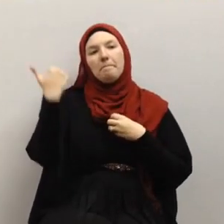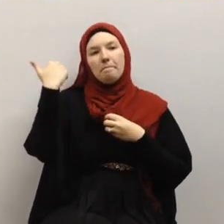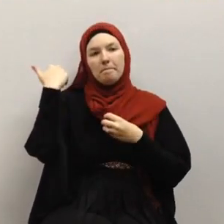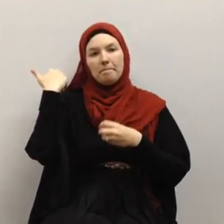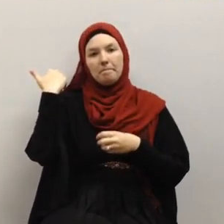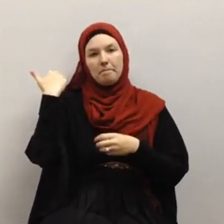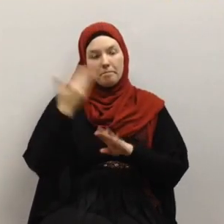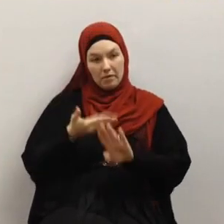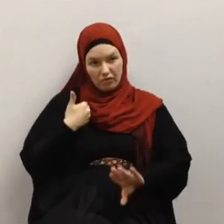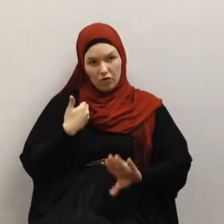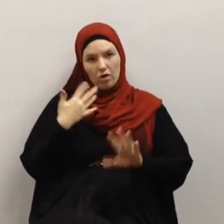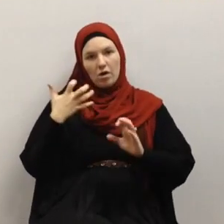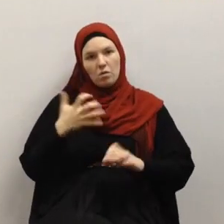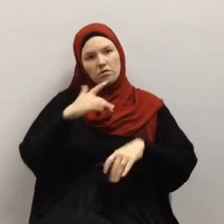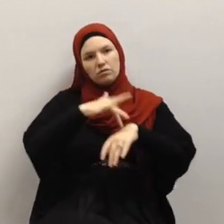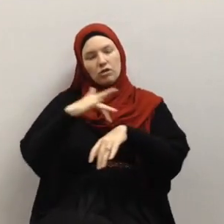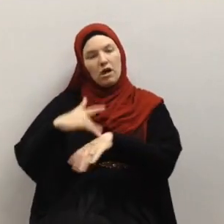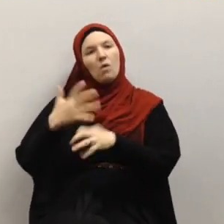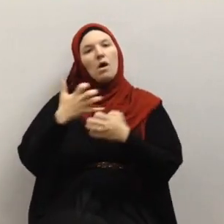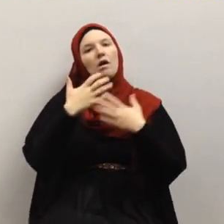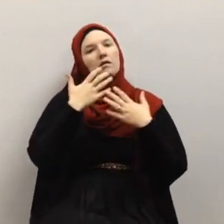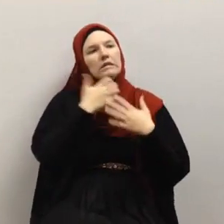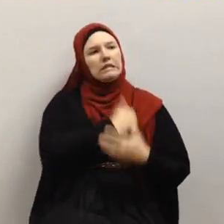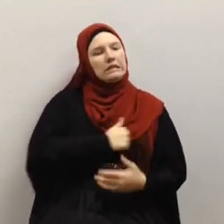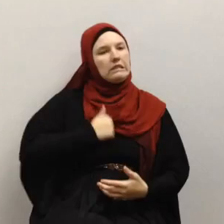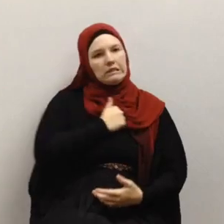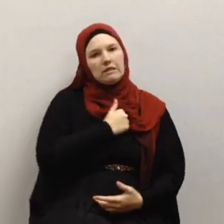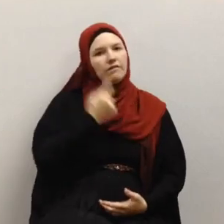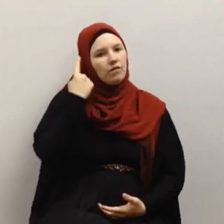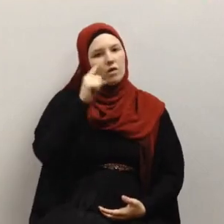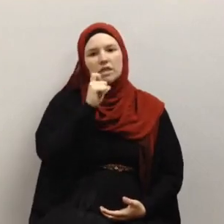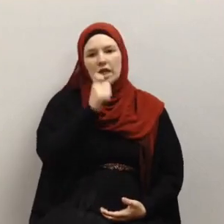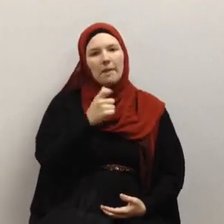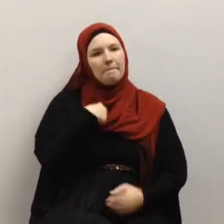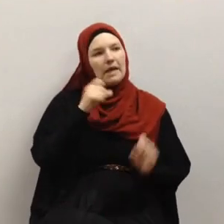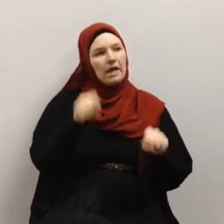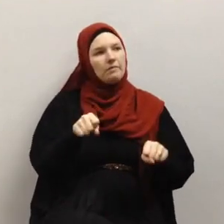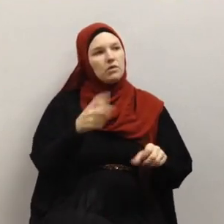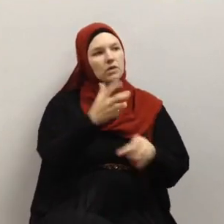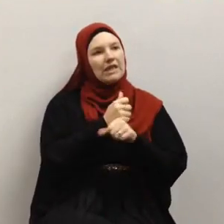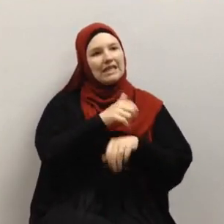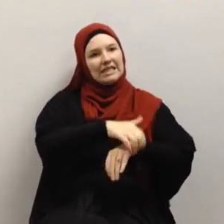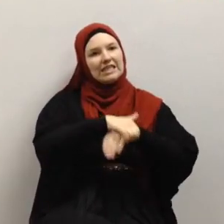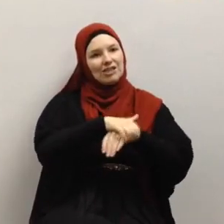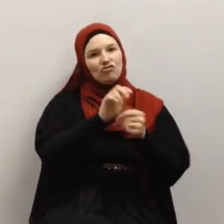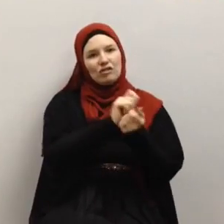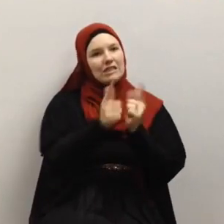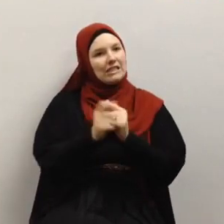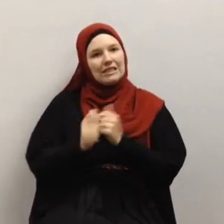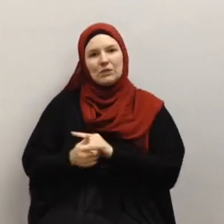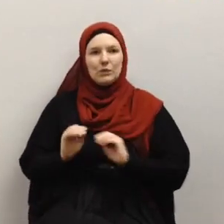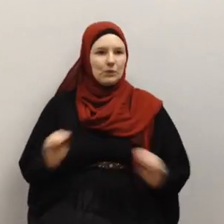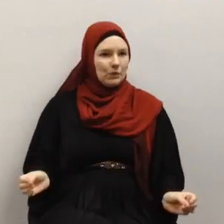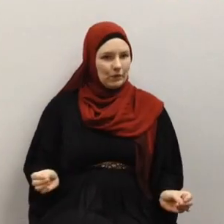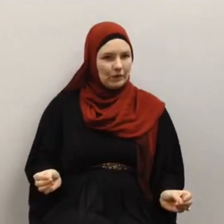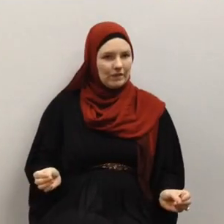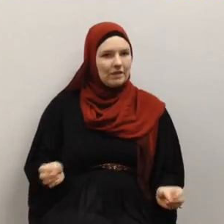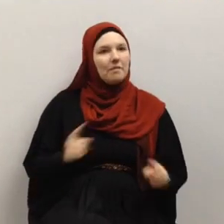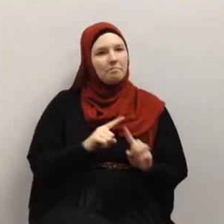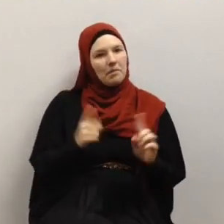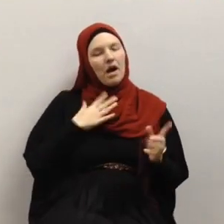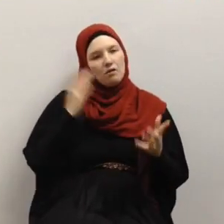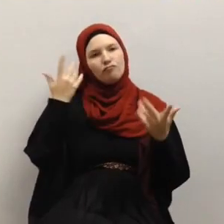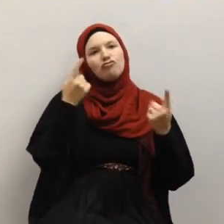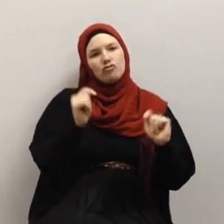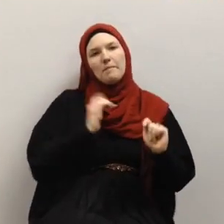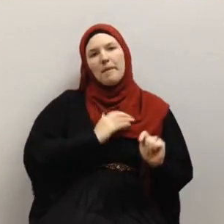the presentation, I would like first to apologize for not being able to get the English translations, but I will do the